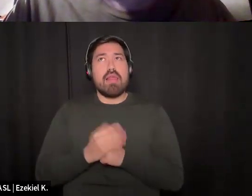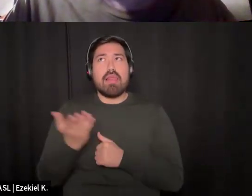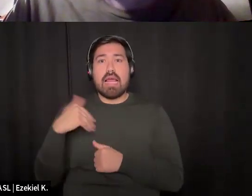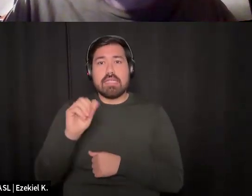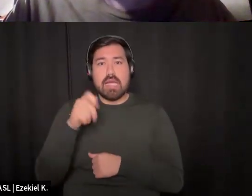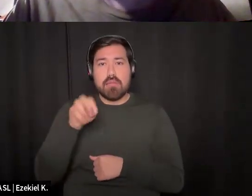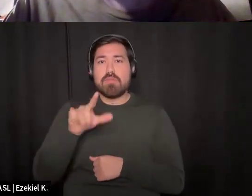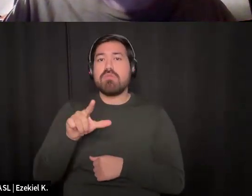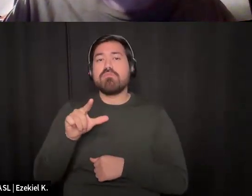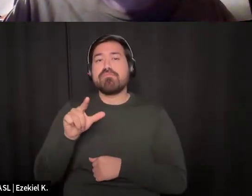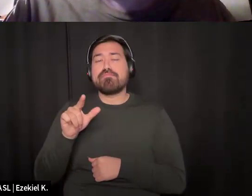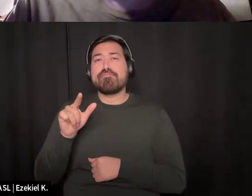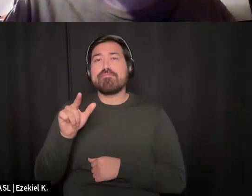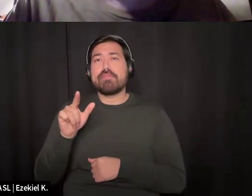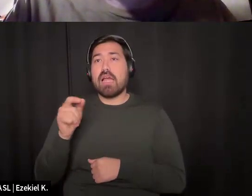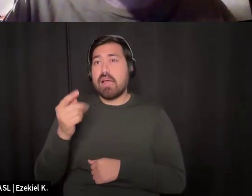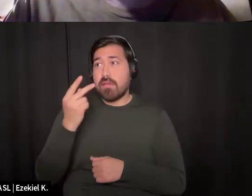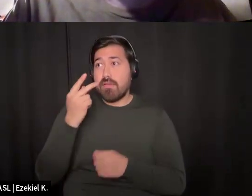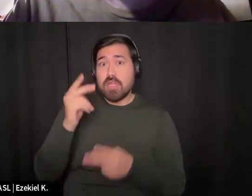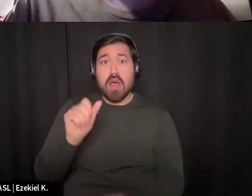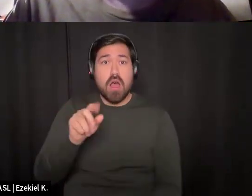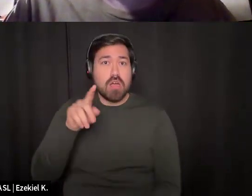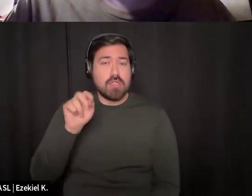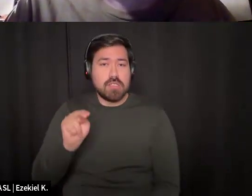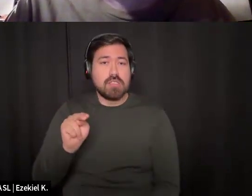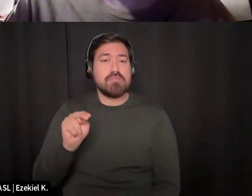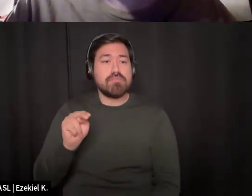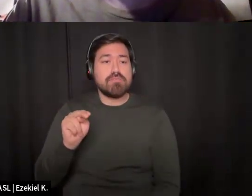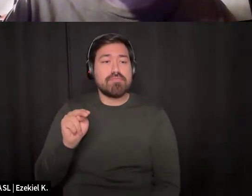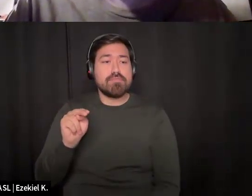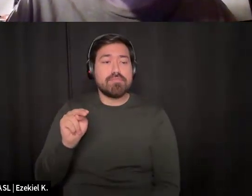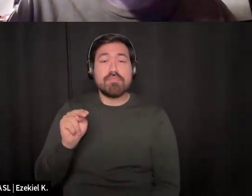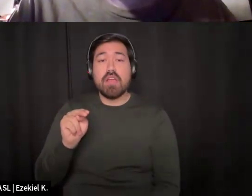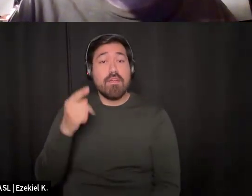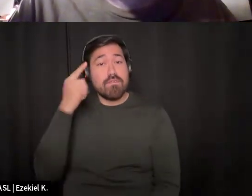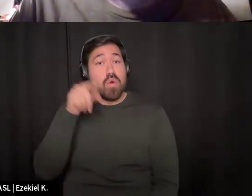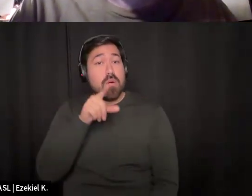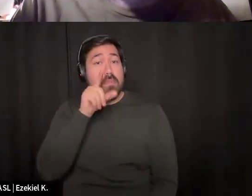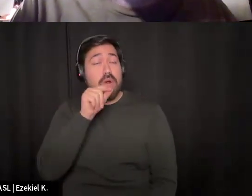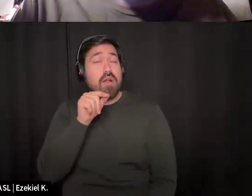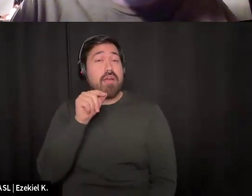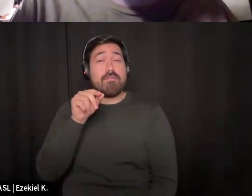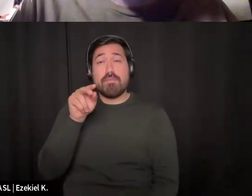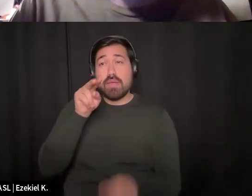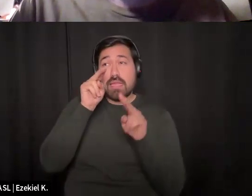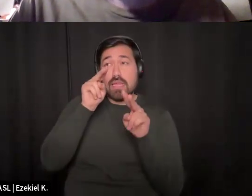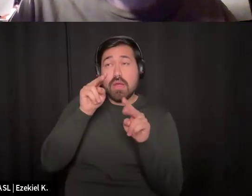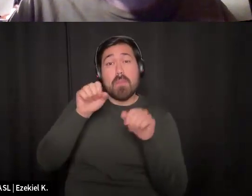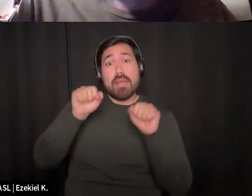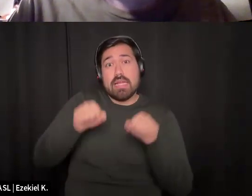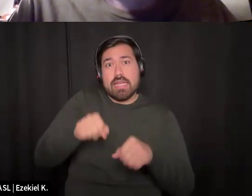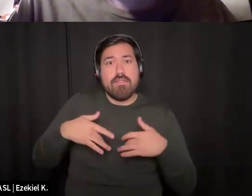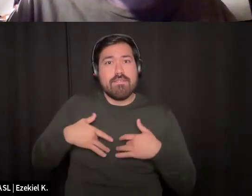I got to go to Austin, where Eric is, and actually for a birdability event. And even in the midst of